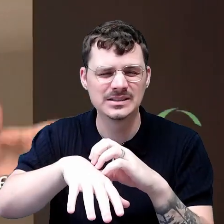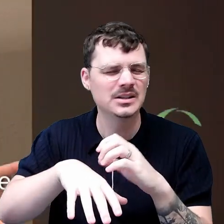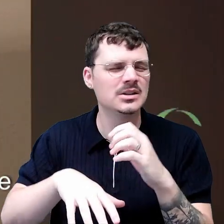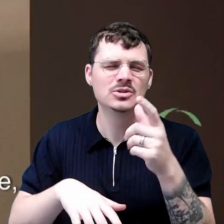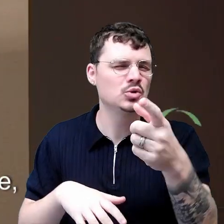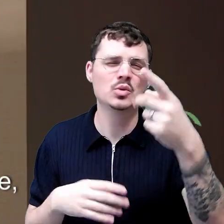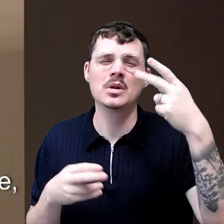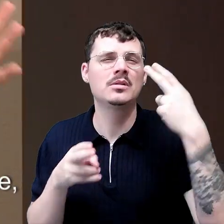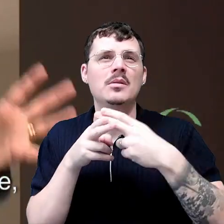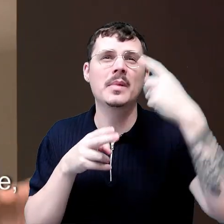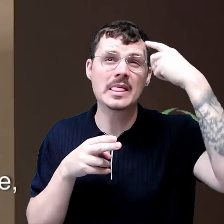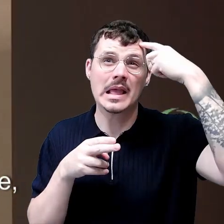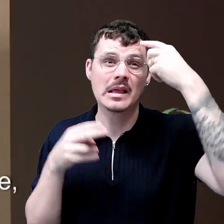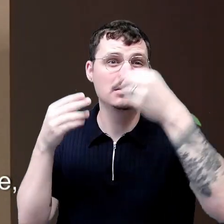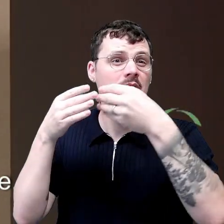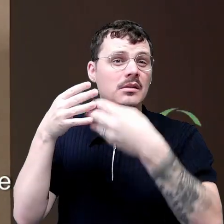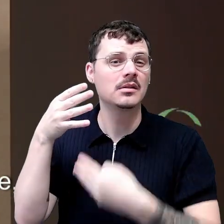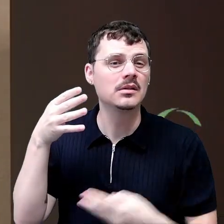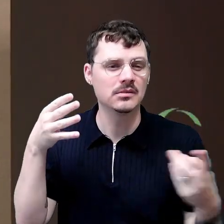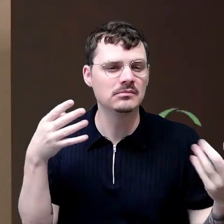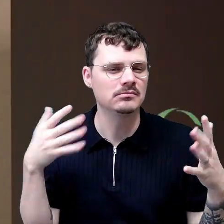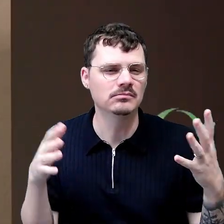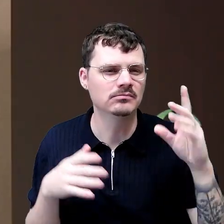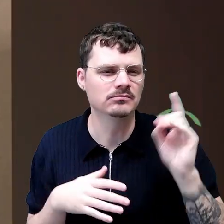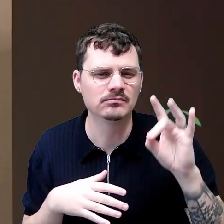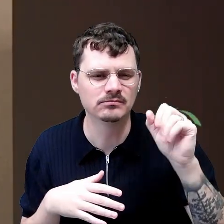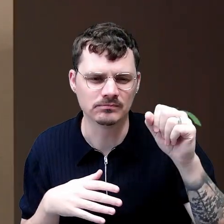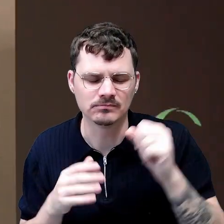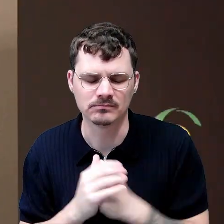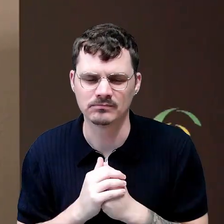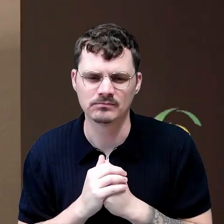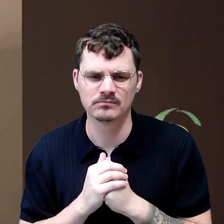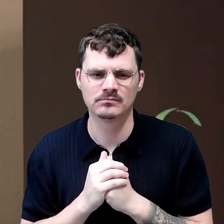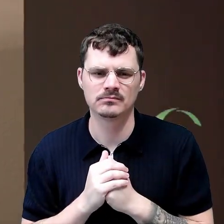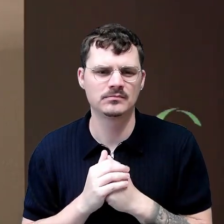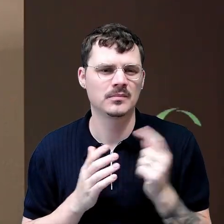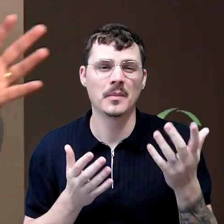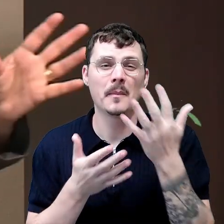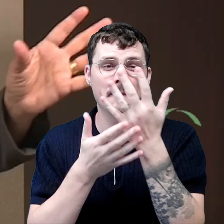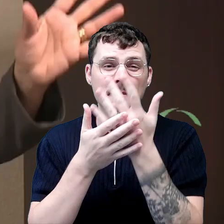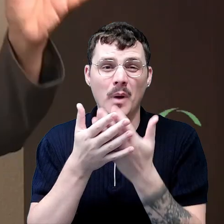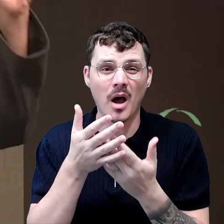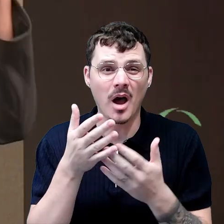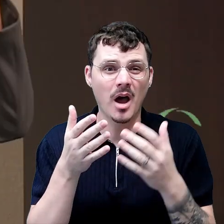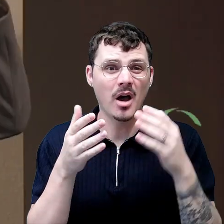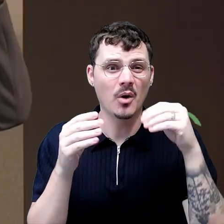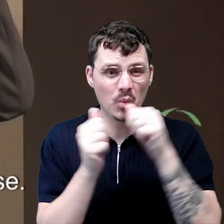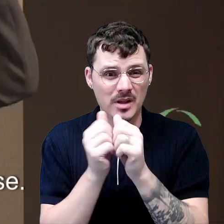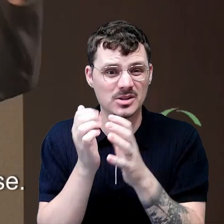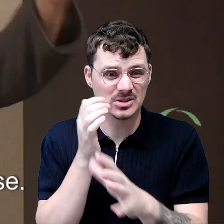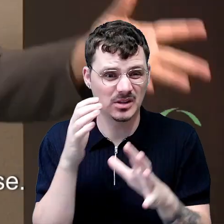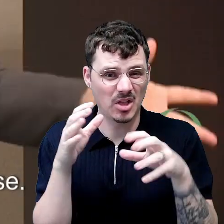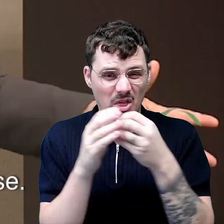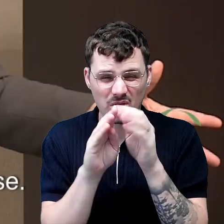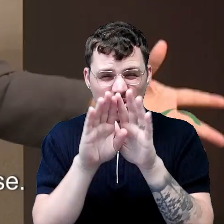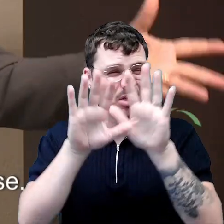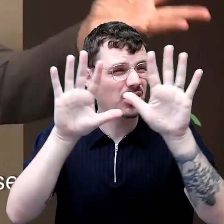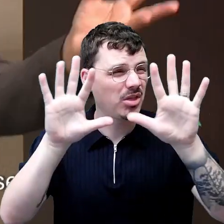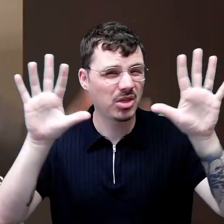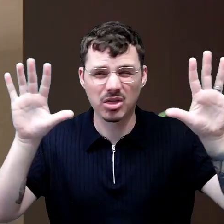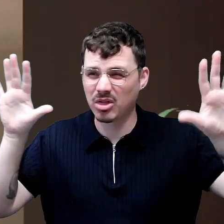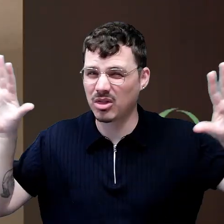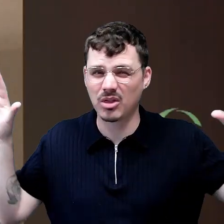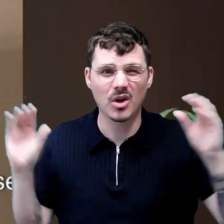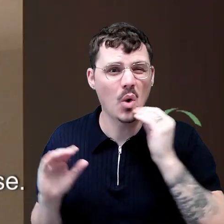every kind of aggression you could imagine, plus blood-soaked feces distributed